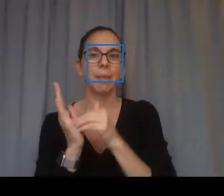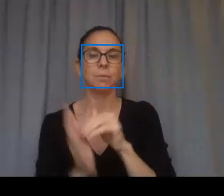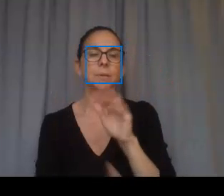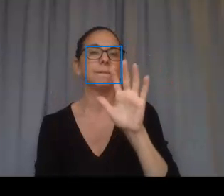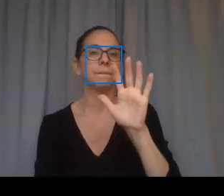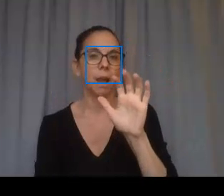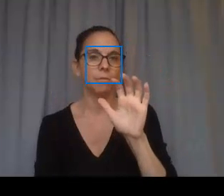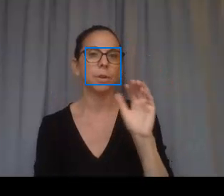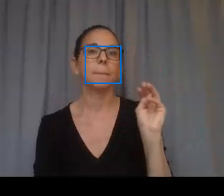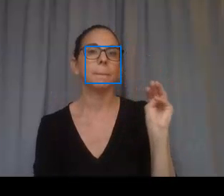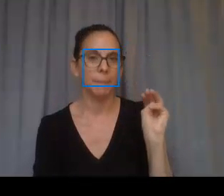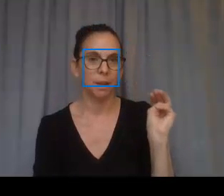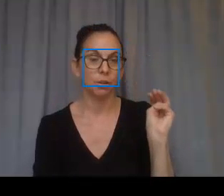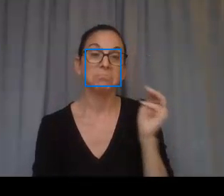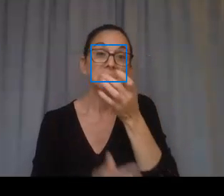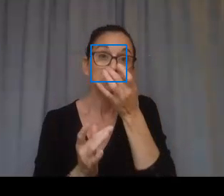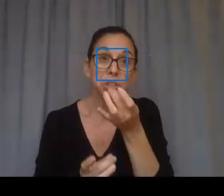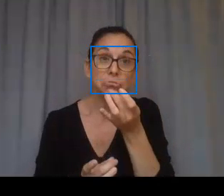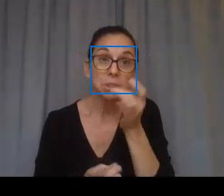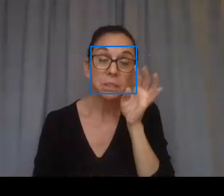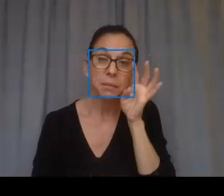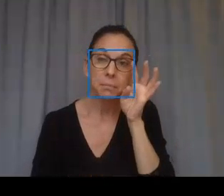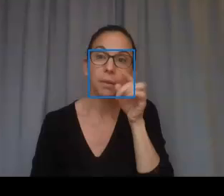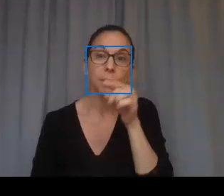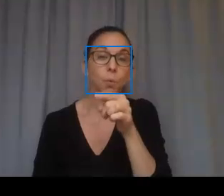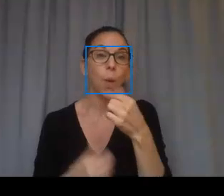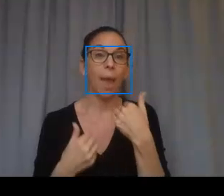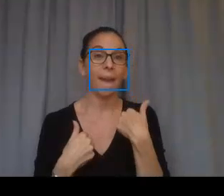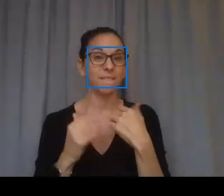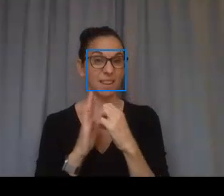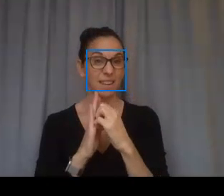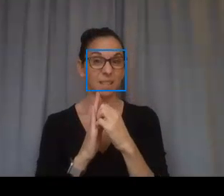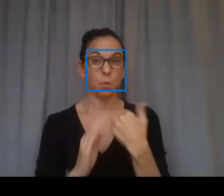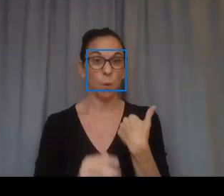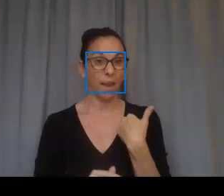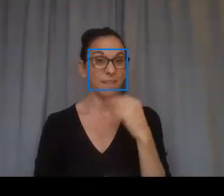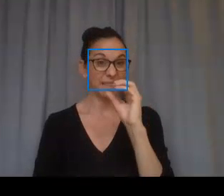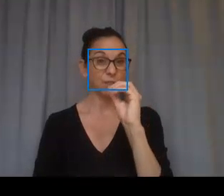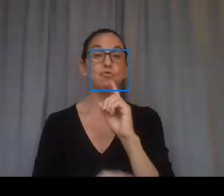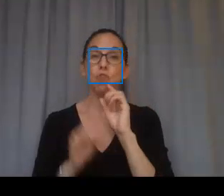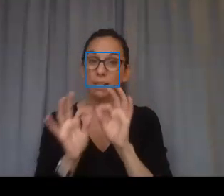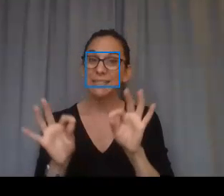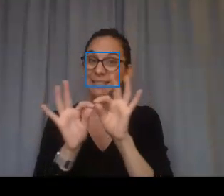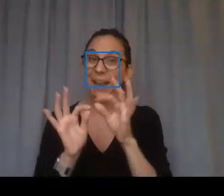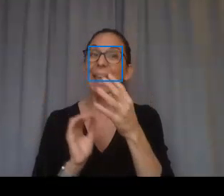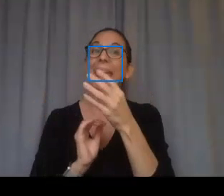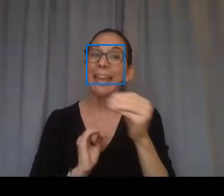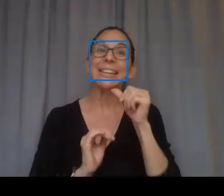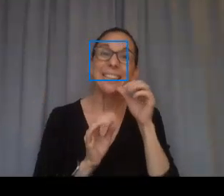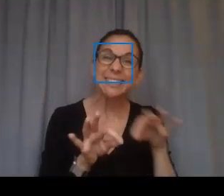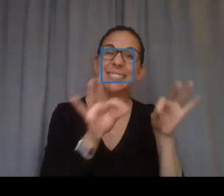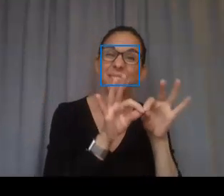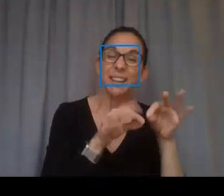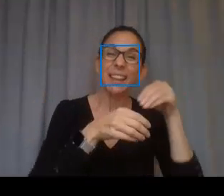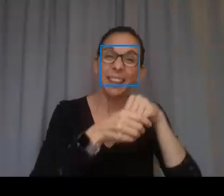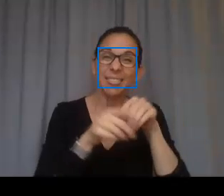got 10,500 meters, which is interesting because here you have an example where you have zeros that are significant and insignificant in the same